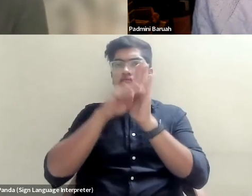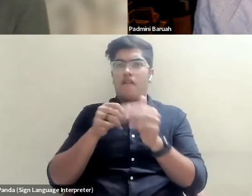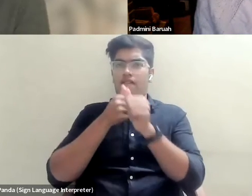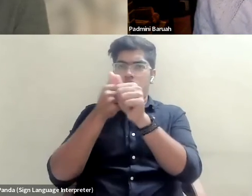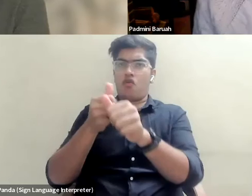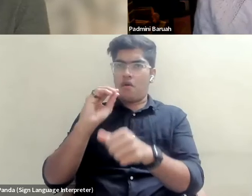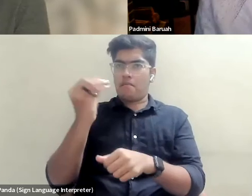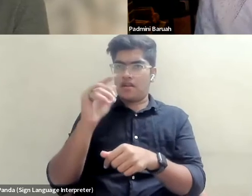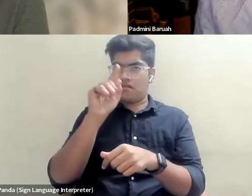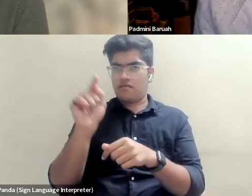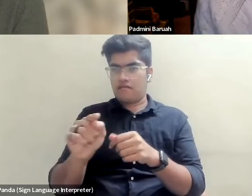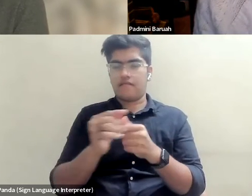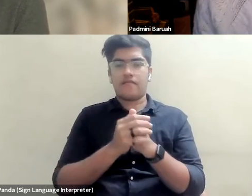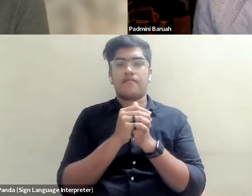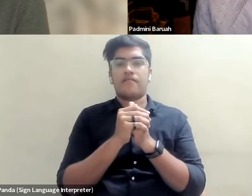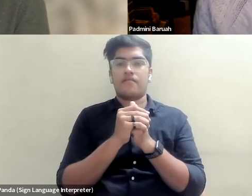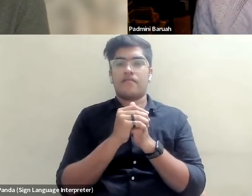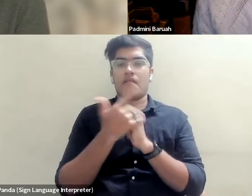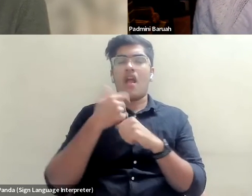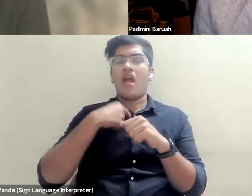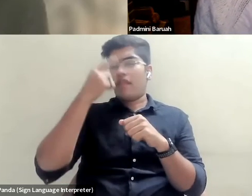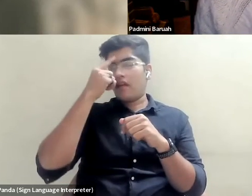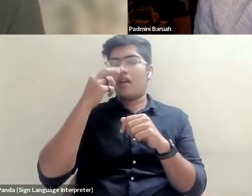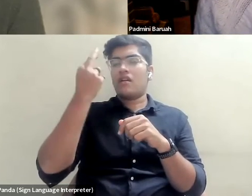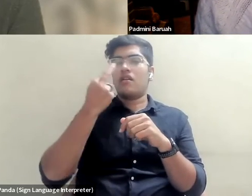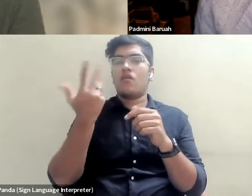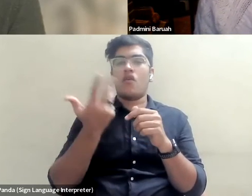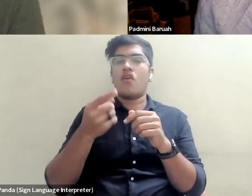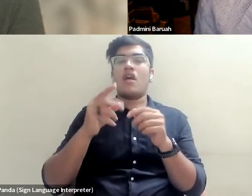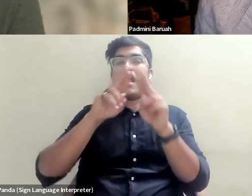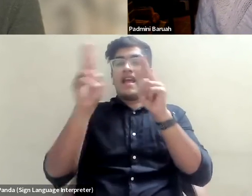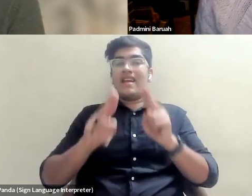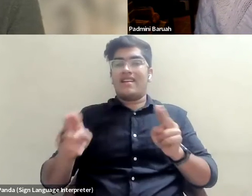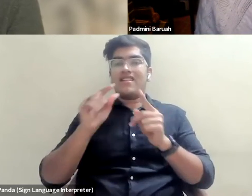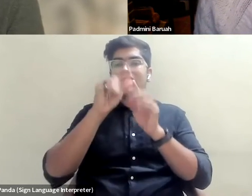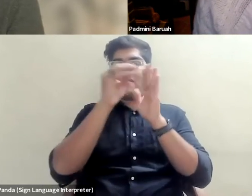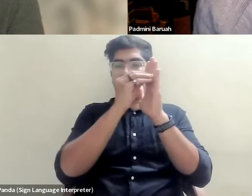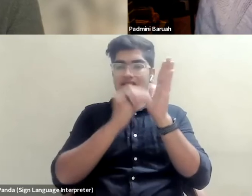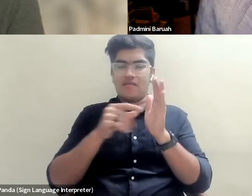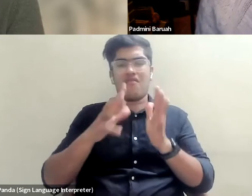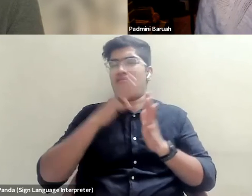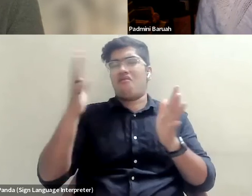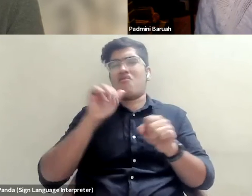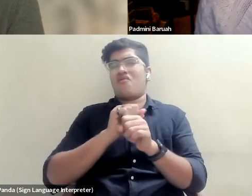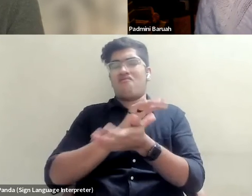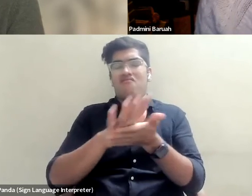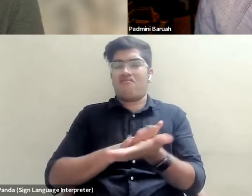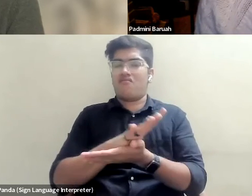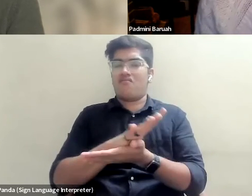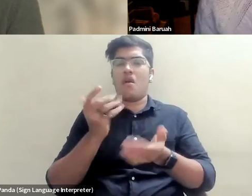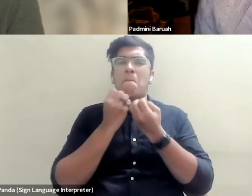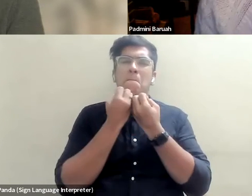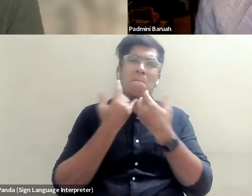so for some reason, international principles have done nothing to move this issue on the ground yet, though so many people have written about it